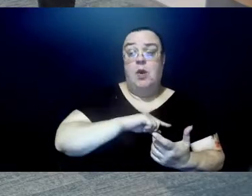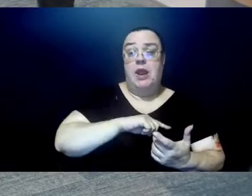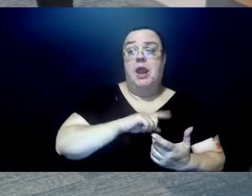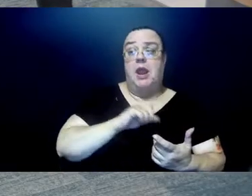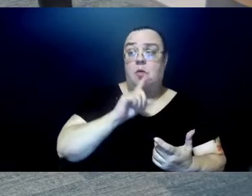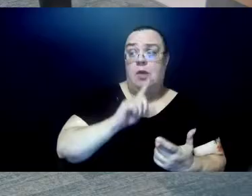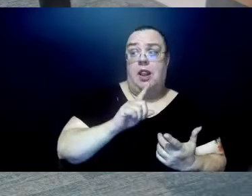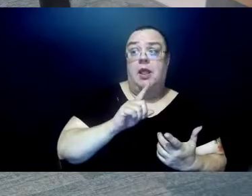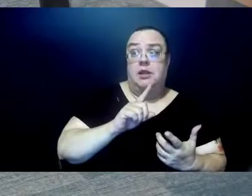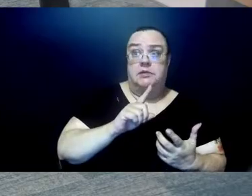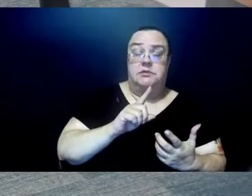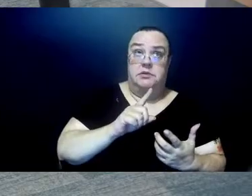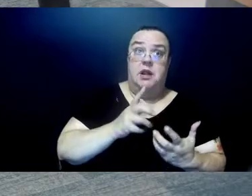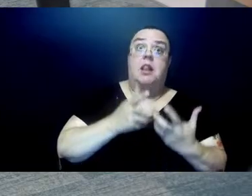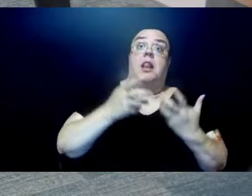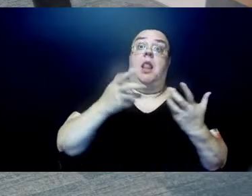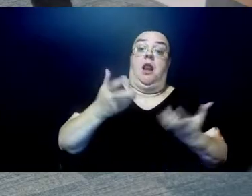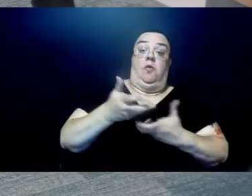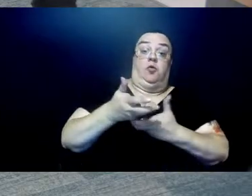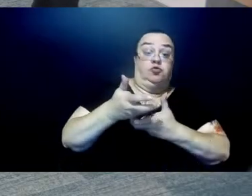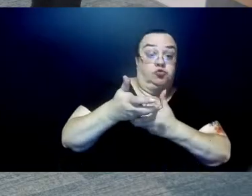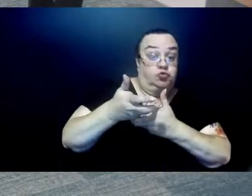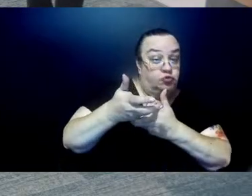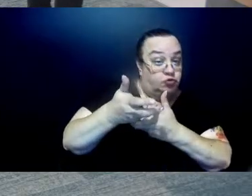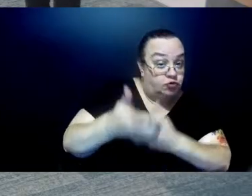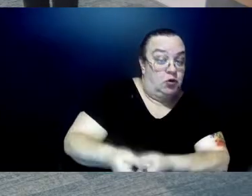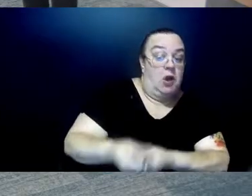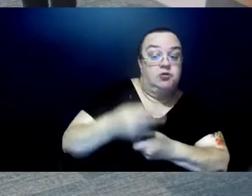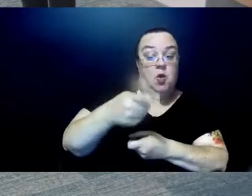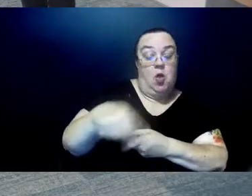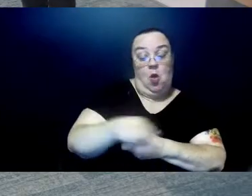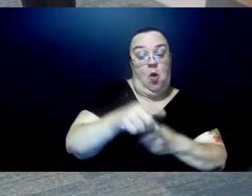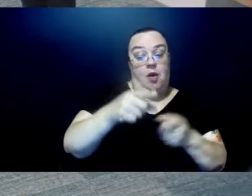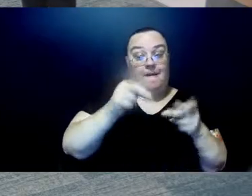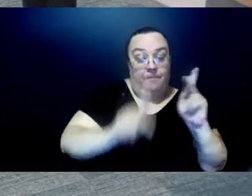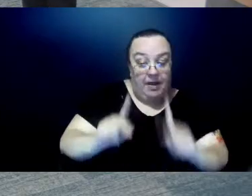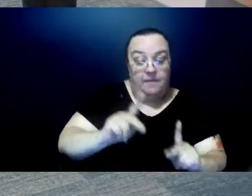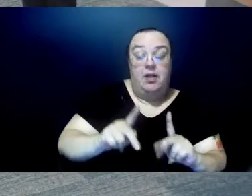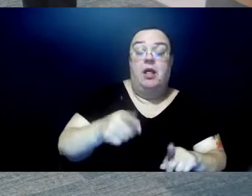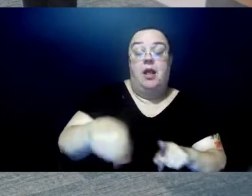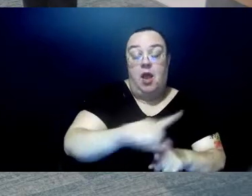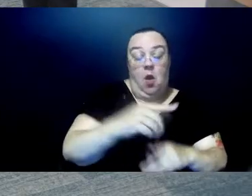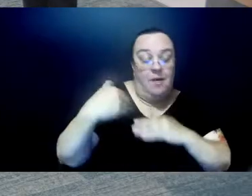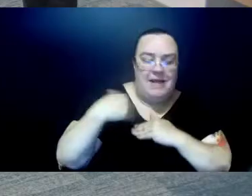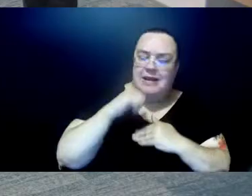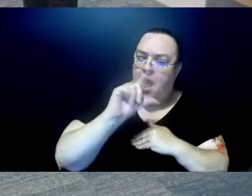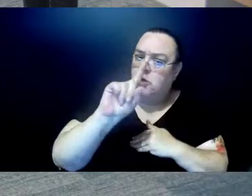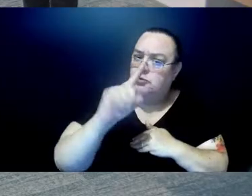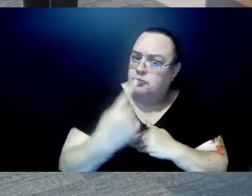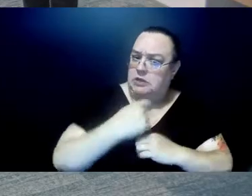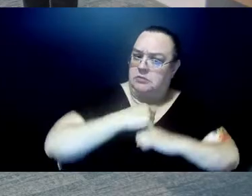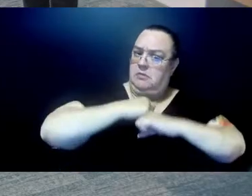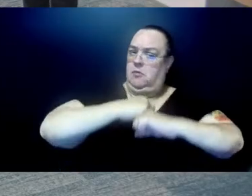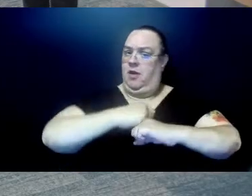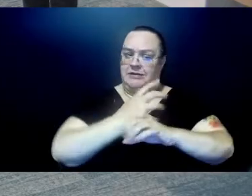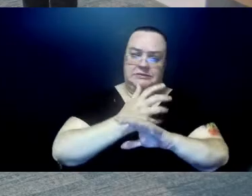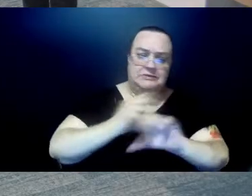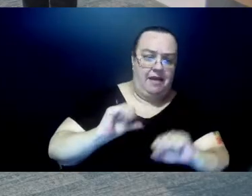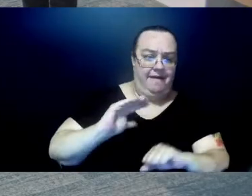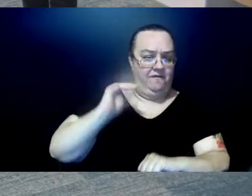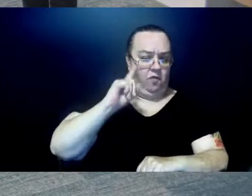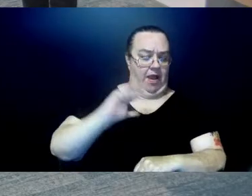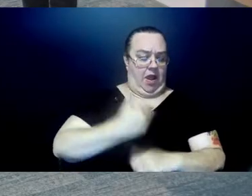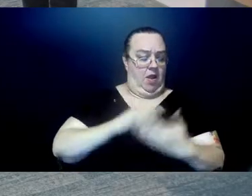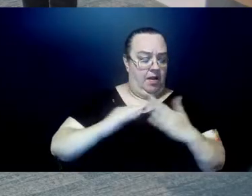trust in the individuals that are responsible not only for keeping our community safe, but for supervising those officers that